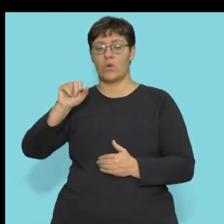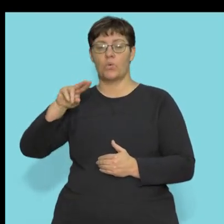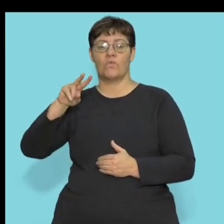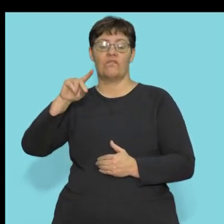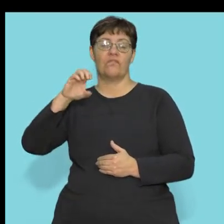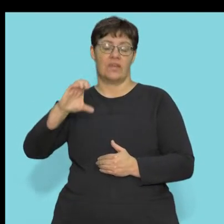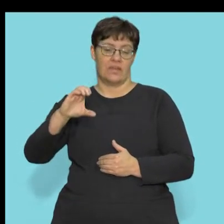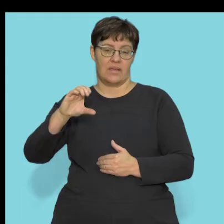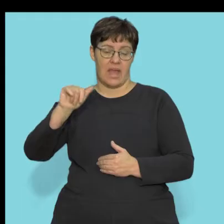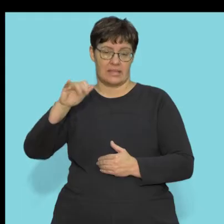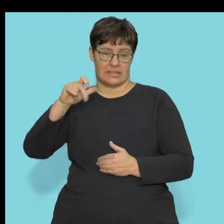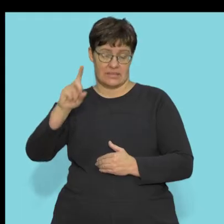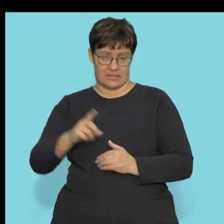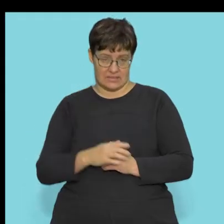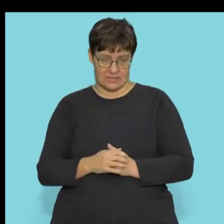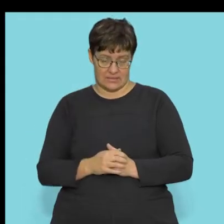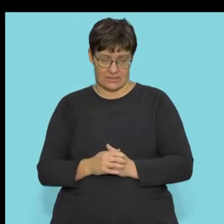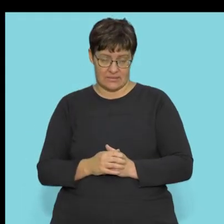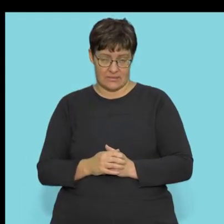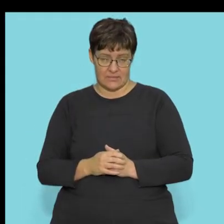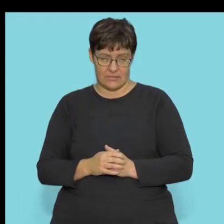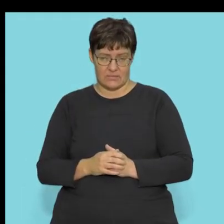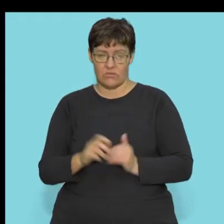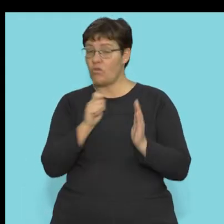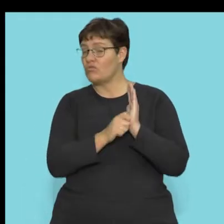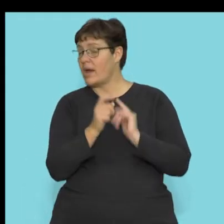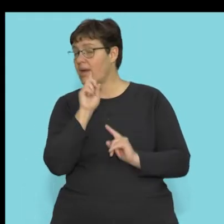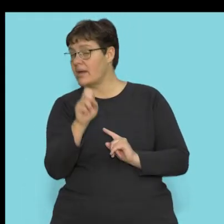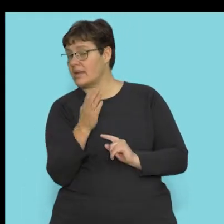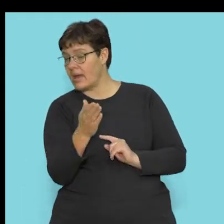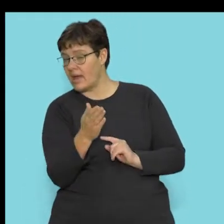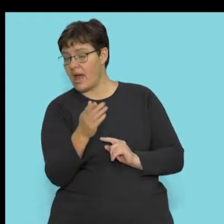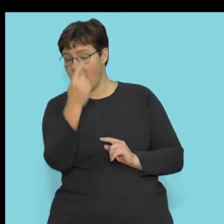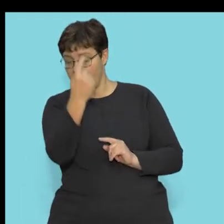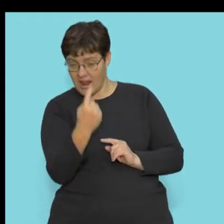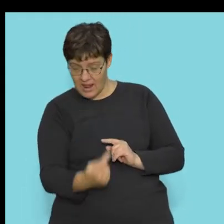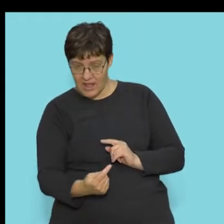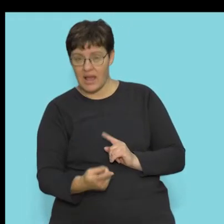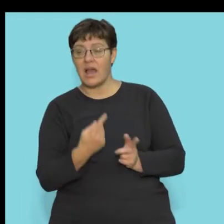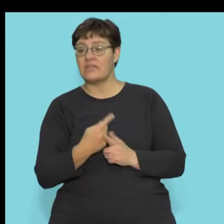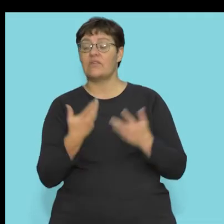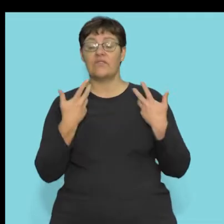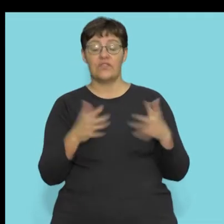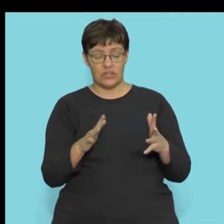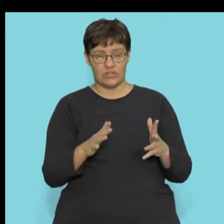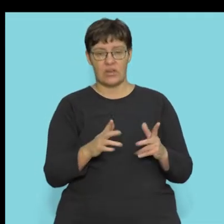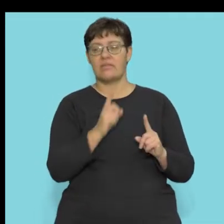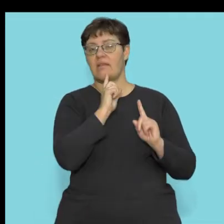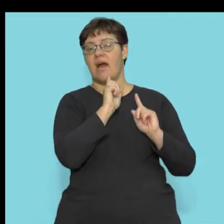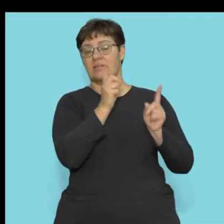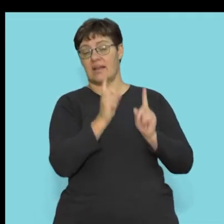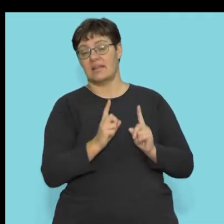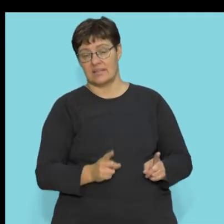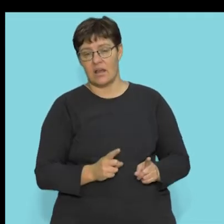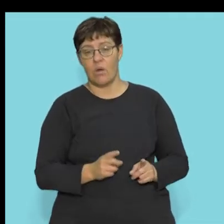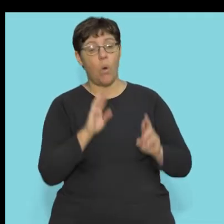acid. I'm going to give you a moment to write your answers down. Let's go through them, and as we do that, I hope that you'll be able